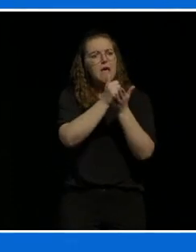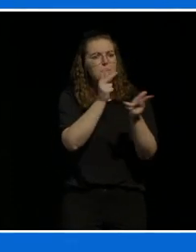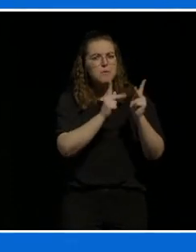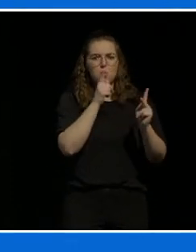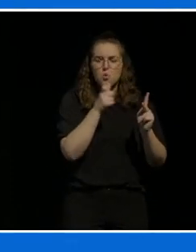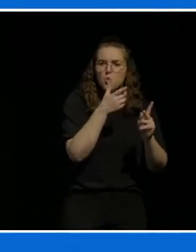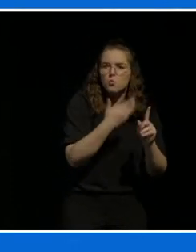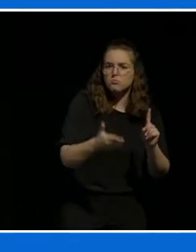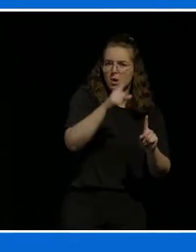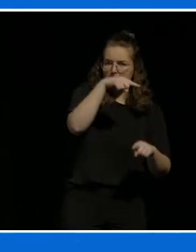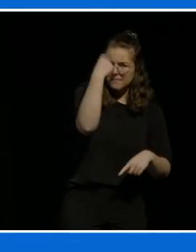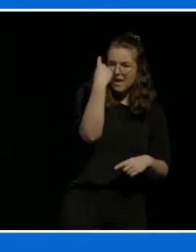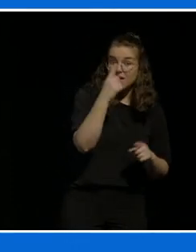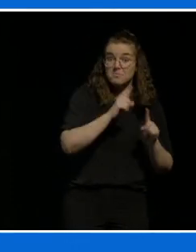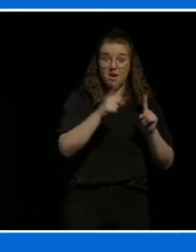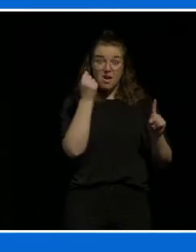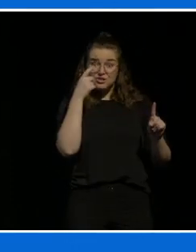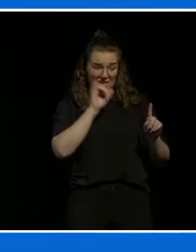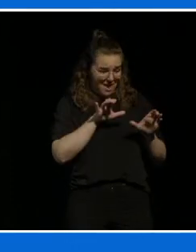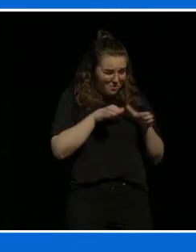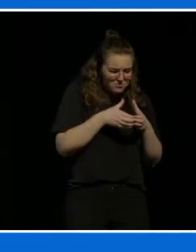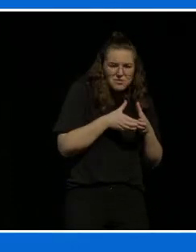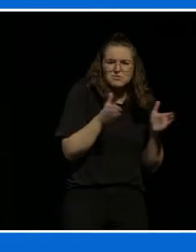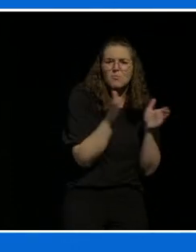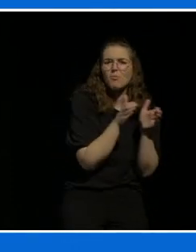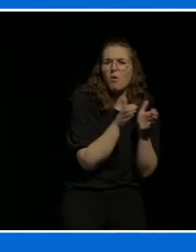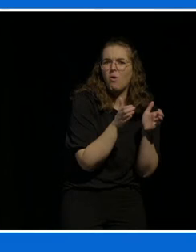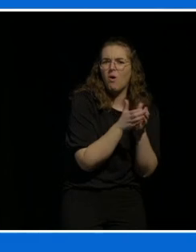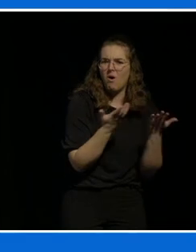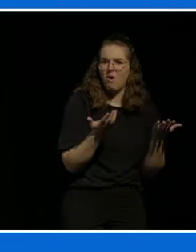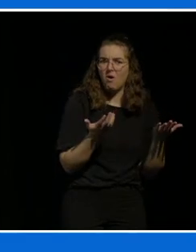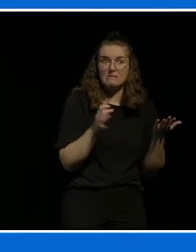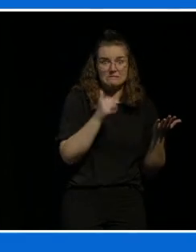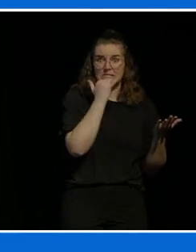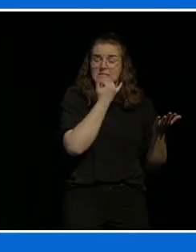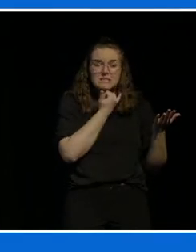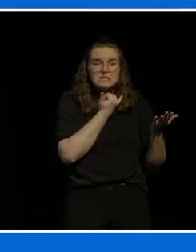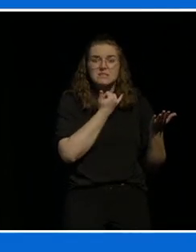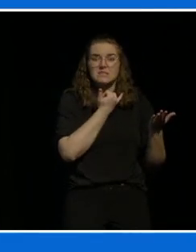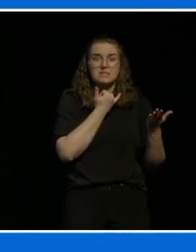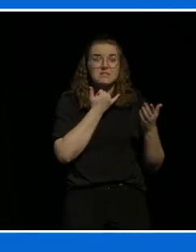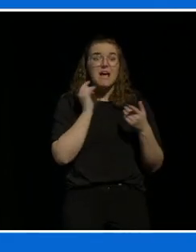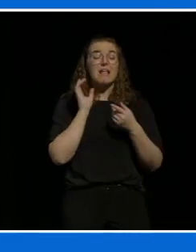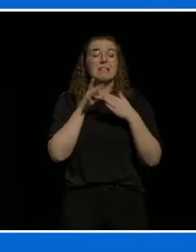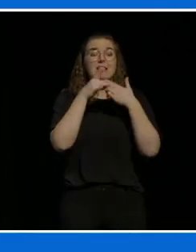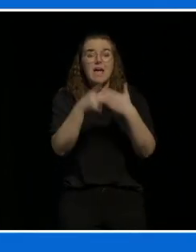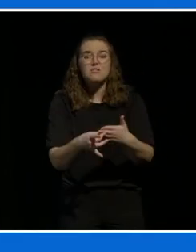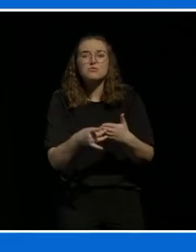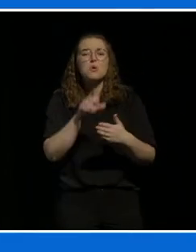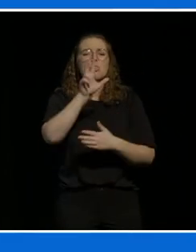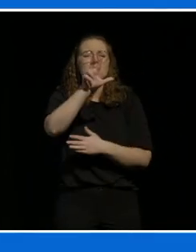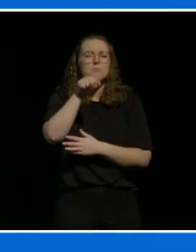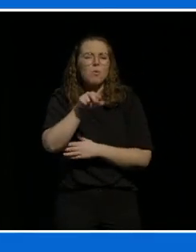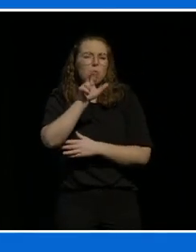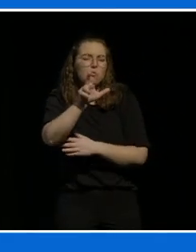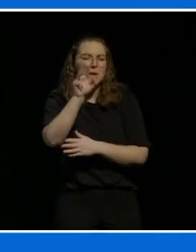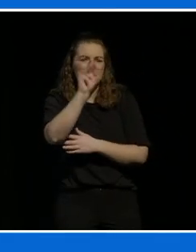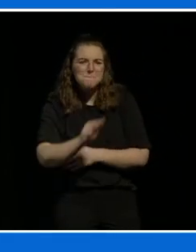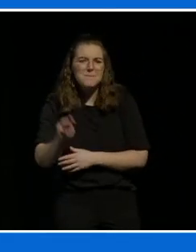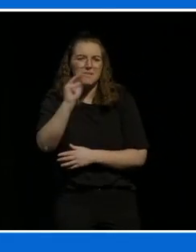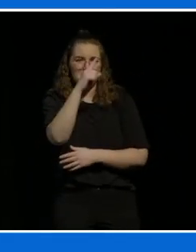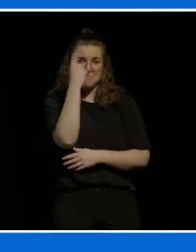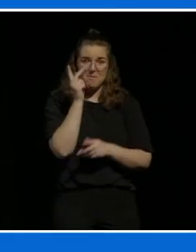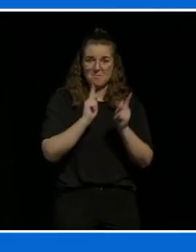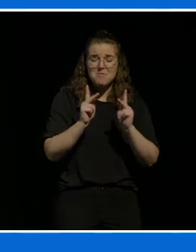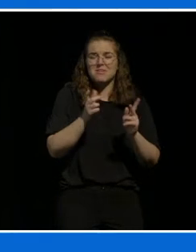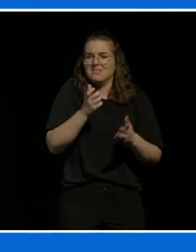was the cohort they used was too small. And so they were making a mistake. And that led to 3.3 million black Americans to not being diagnosed